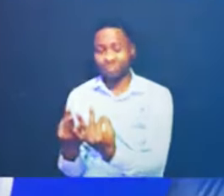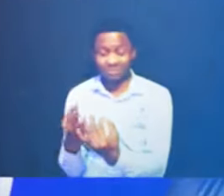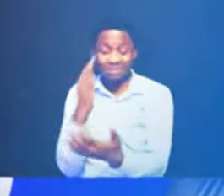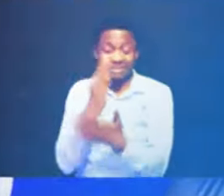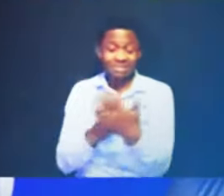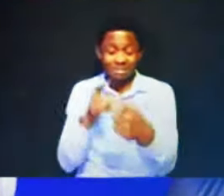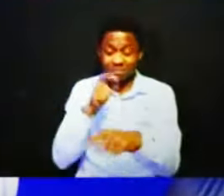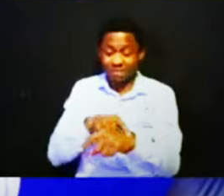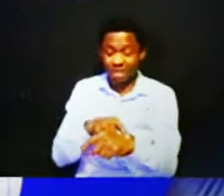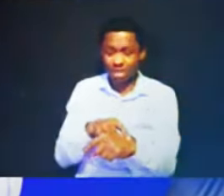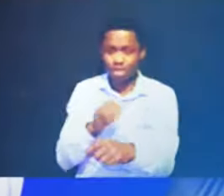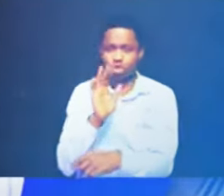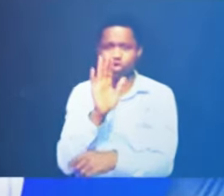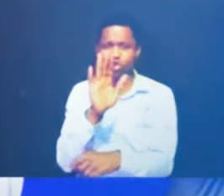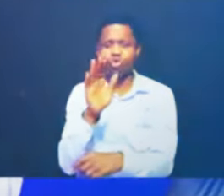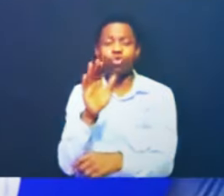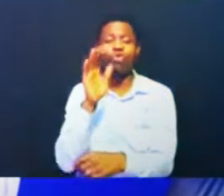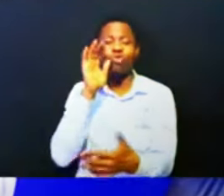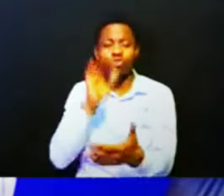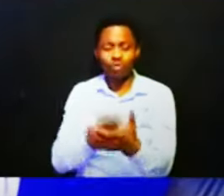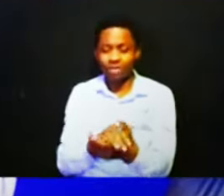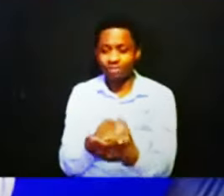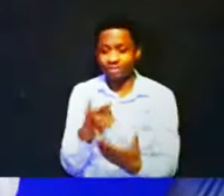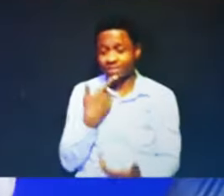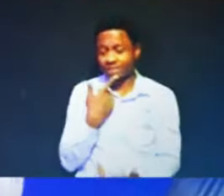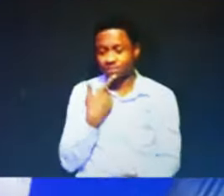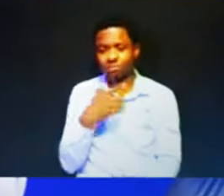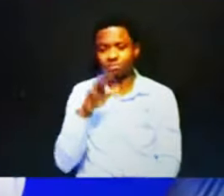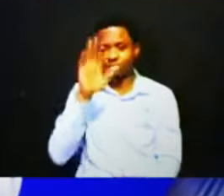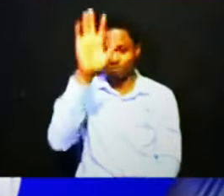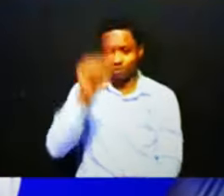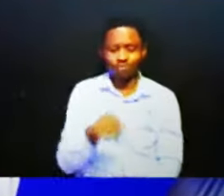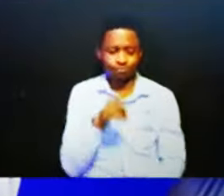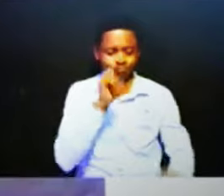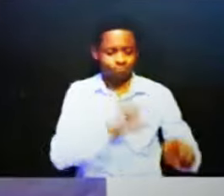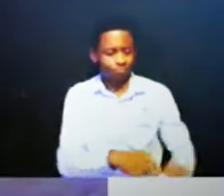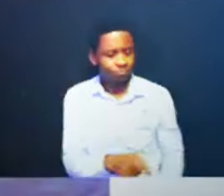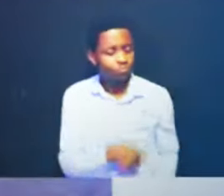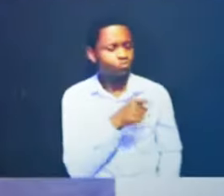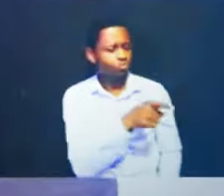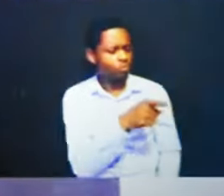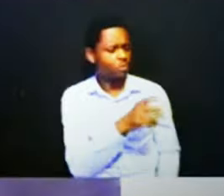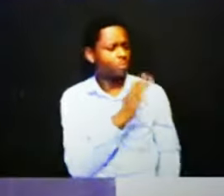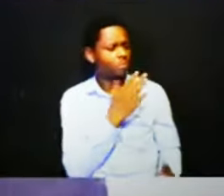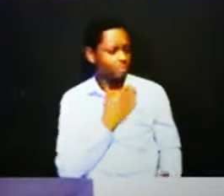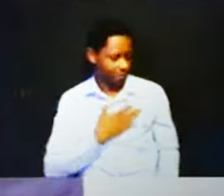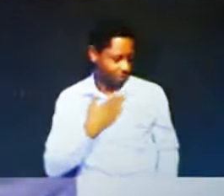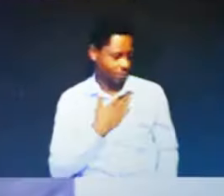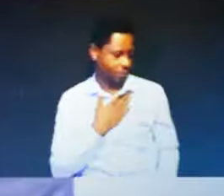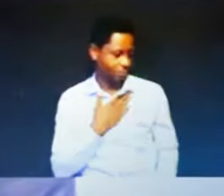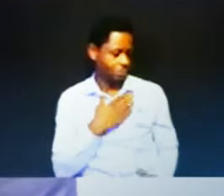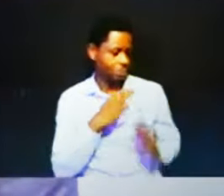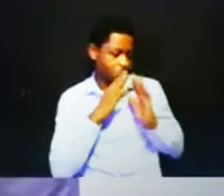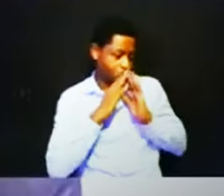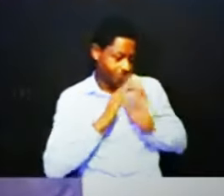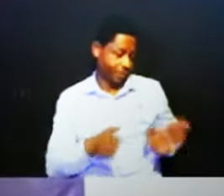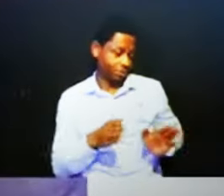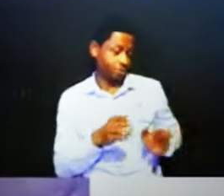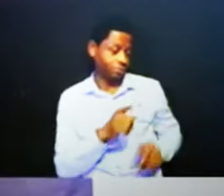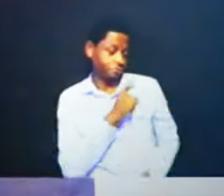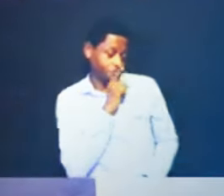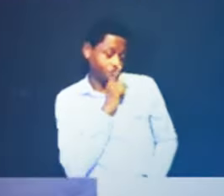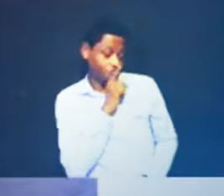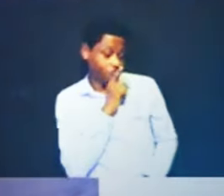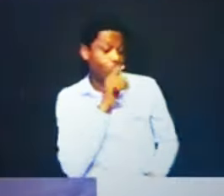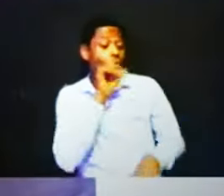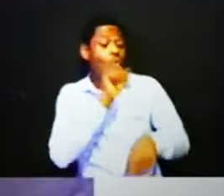please keep quiet, the company is not for you. She doesn't want any trouble. Yeah, so just do your work.